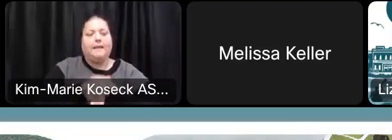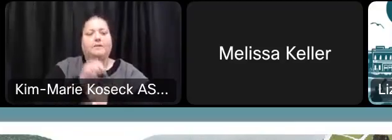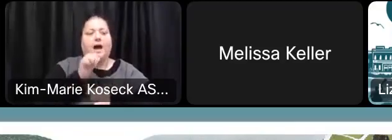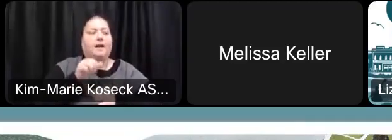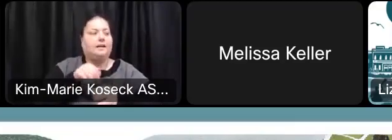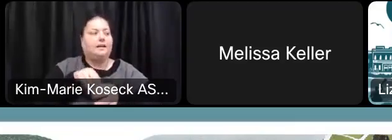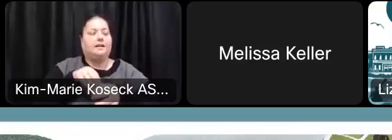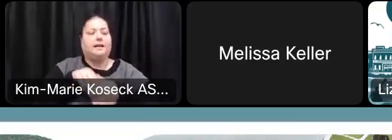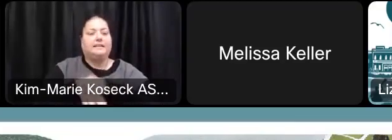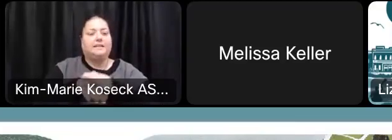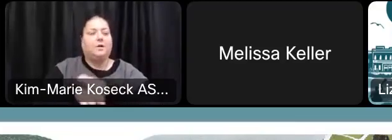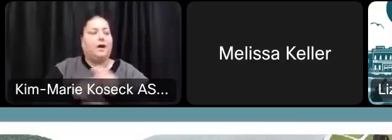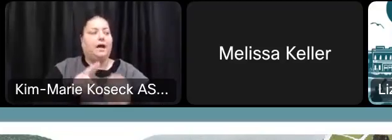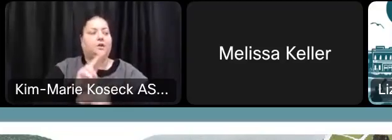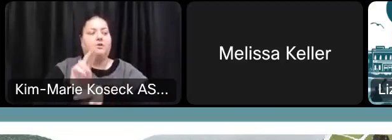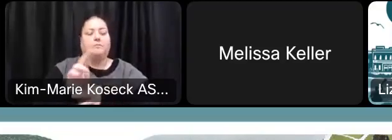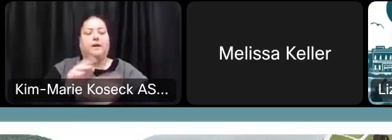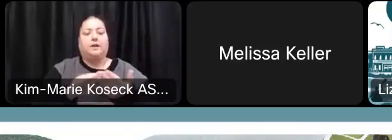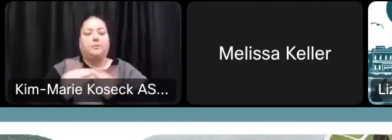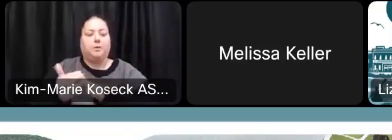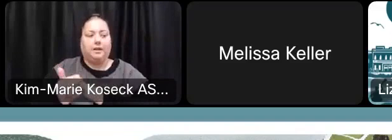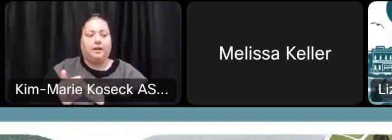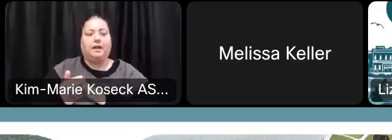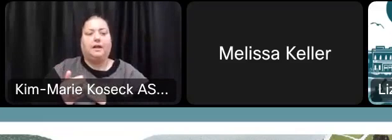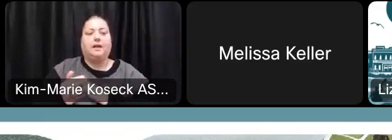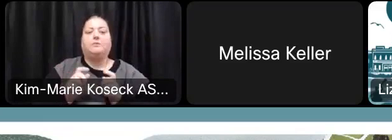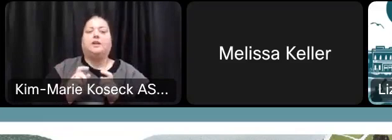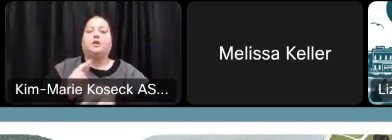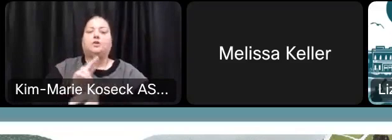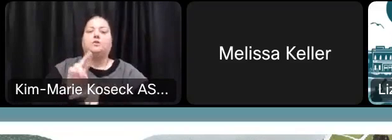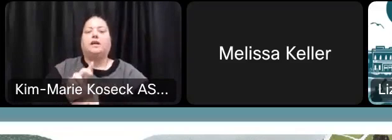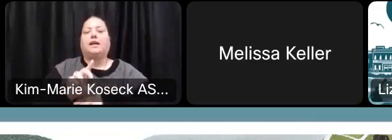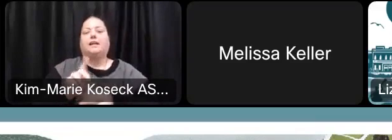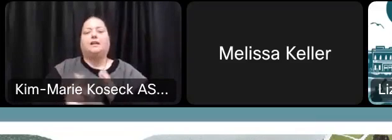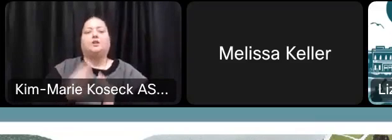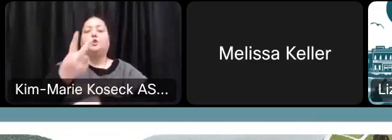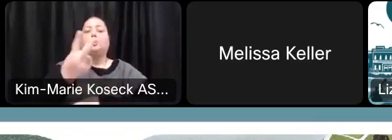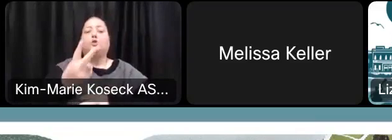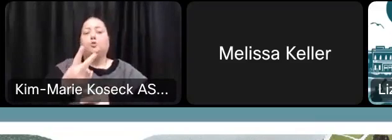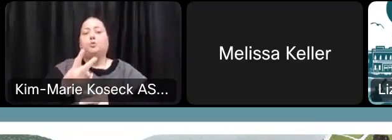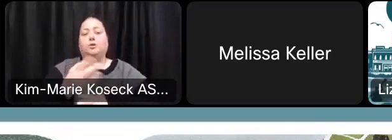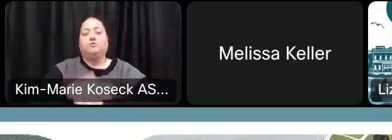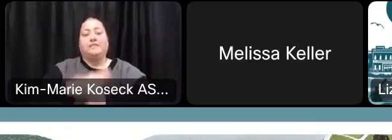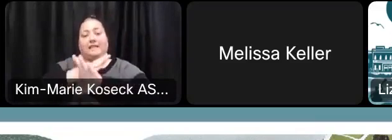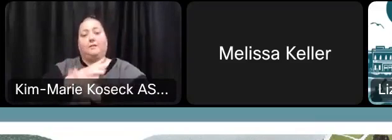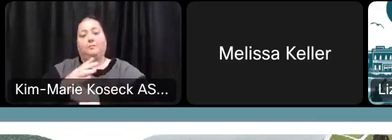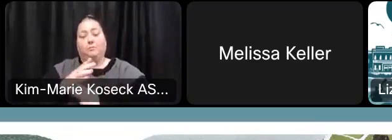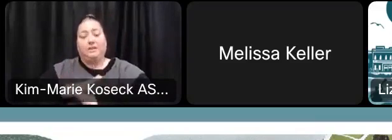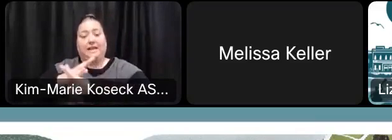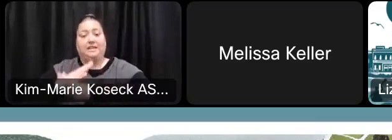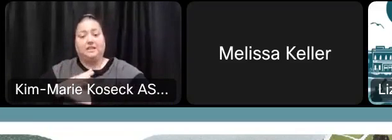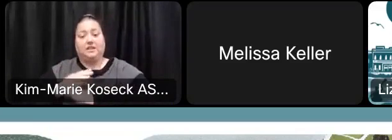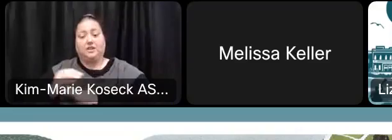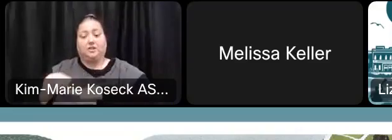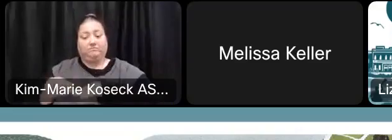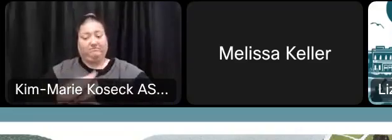accessible and used by the community. We transformed that into a dual purpose project. One, resiliency, this protects the shoreline from flooding,